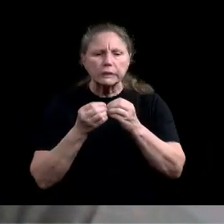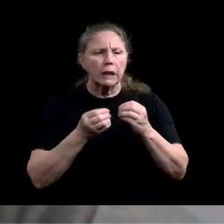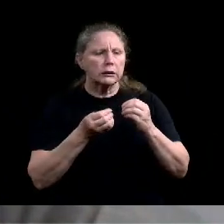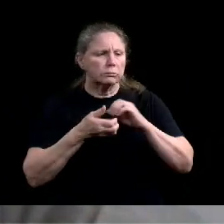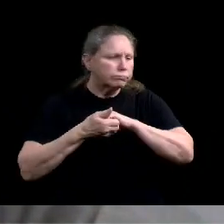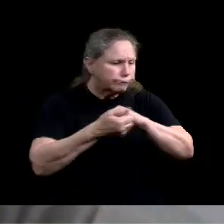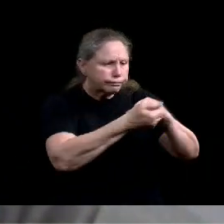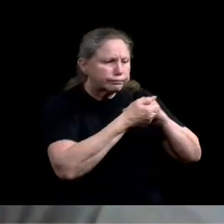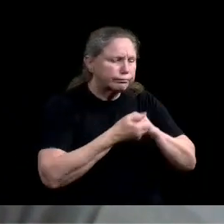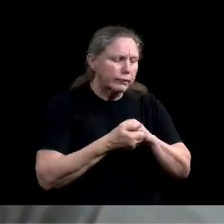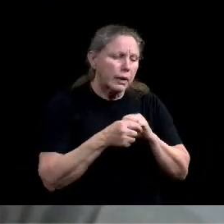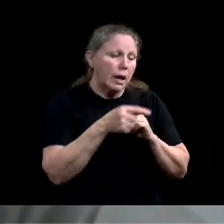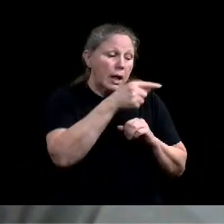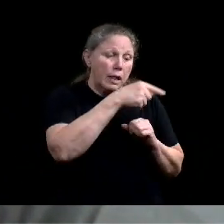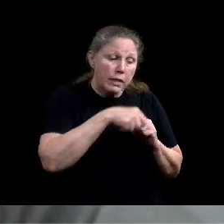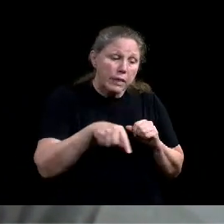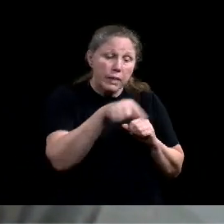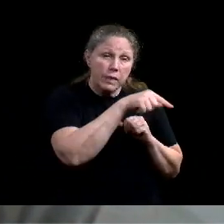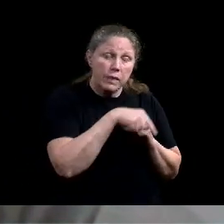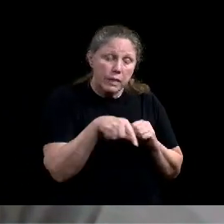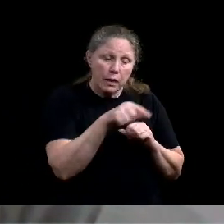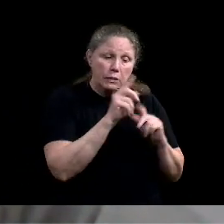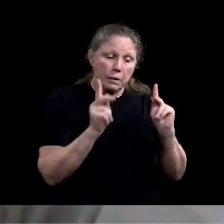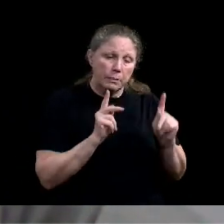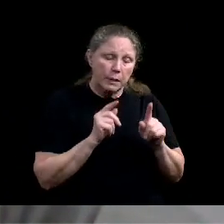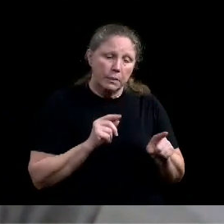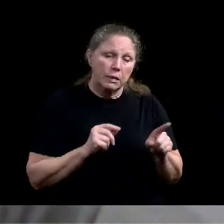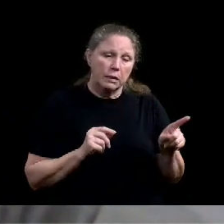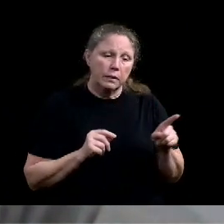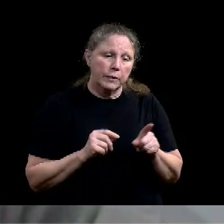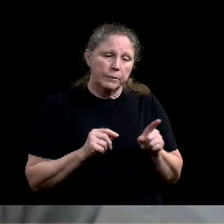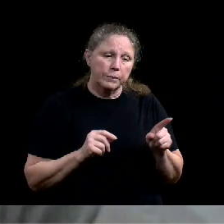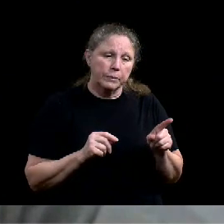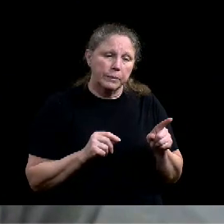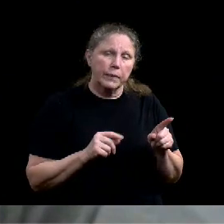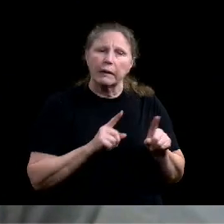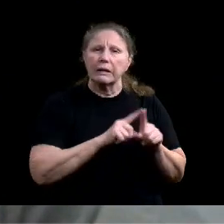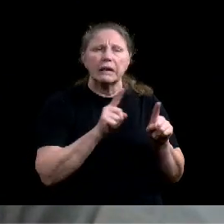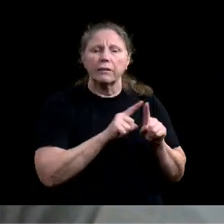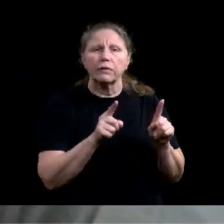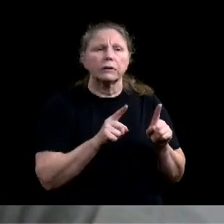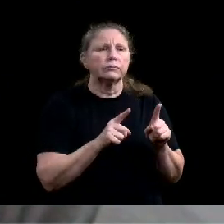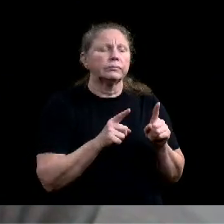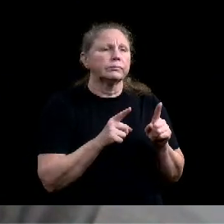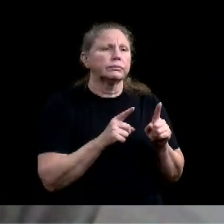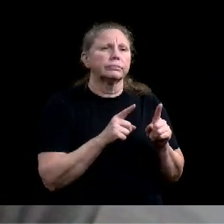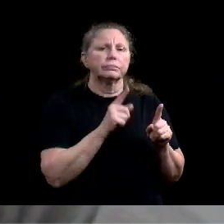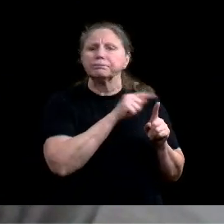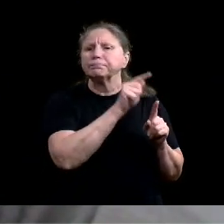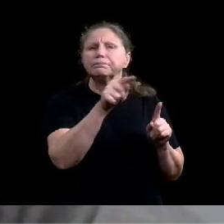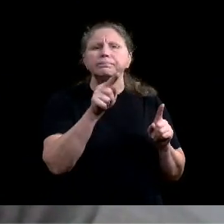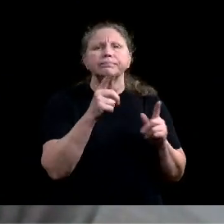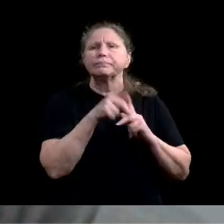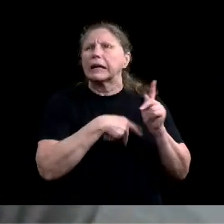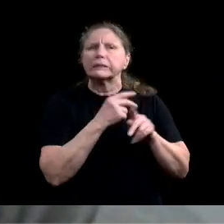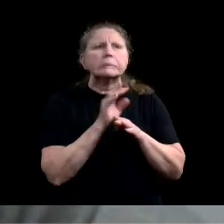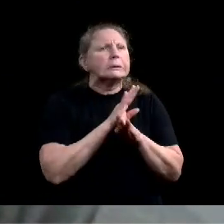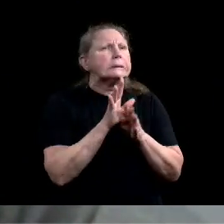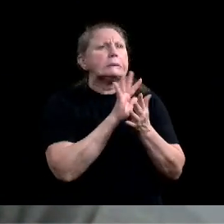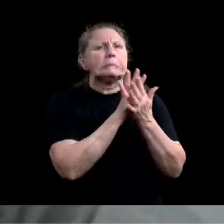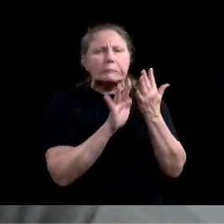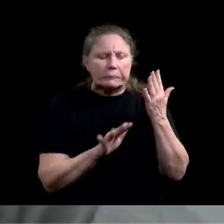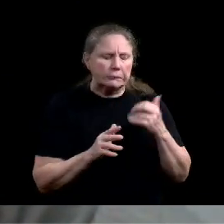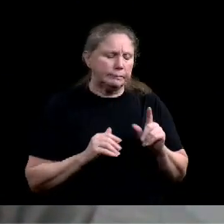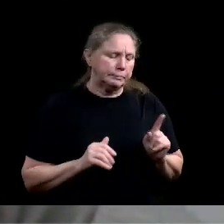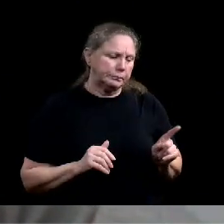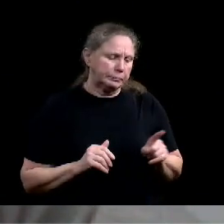teams, they represent different parts of the county, and also different industries and different